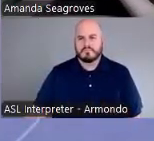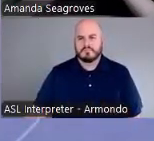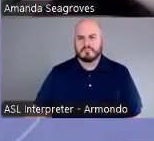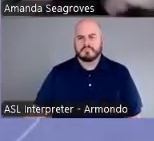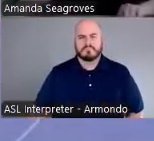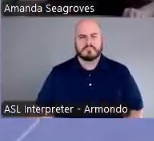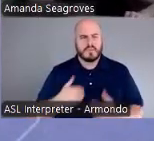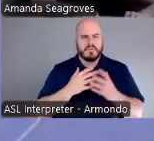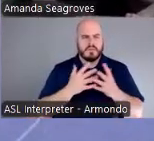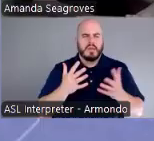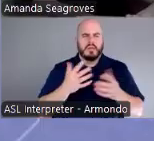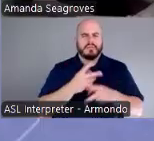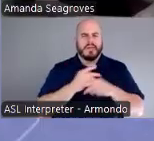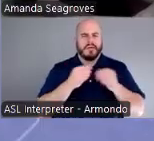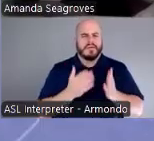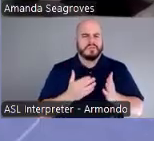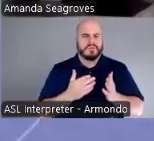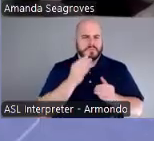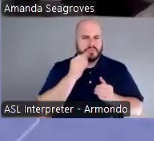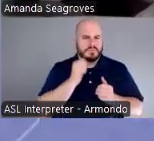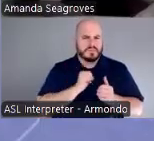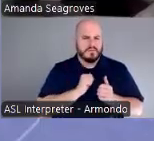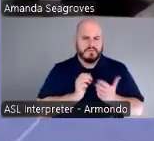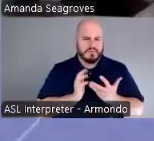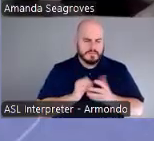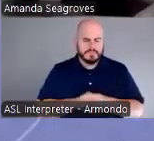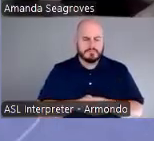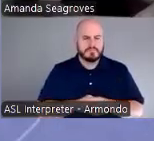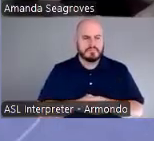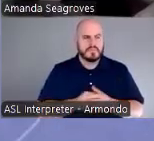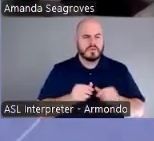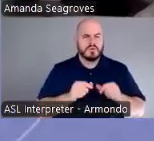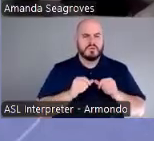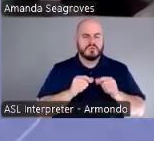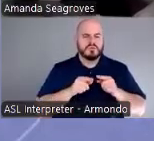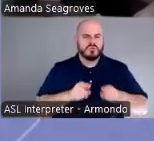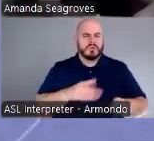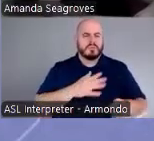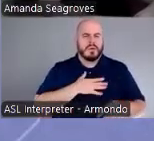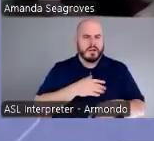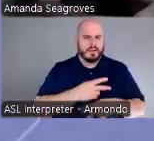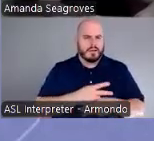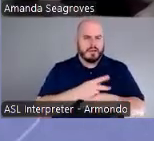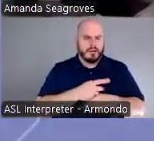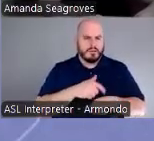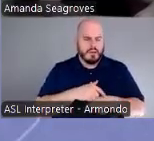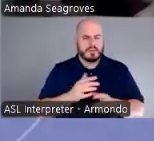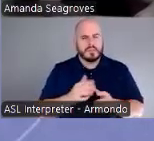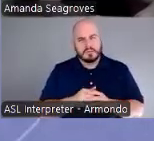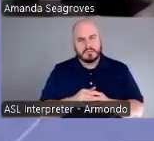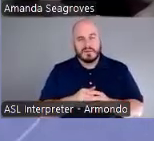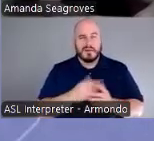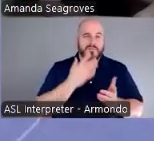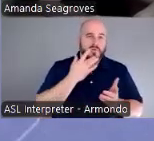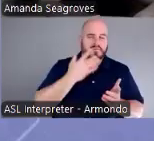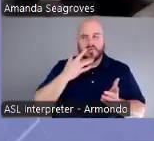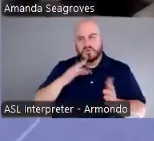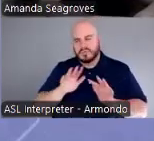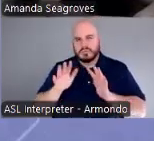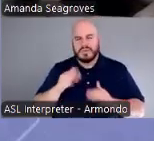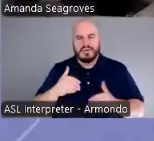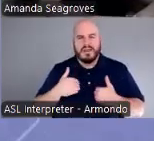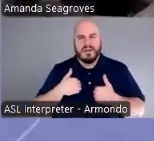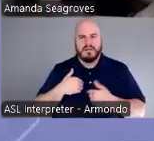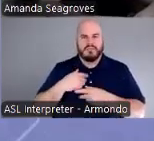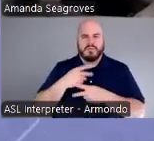caregiver experience myself. And throughout my care, both I'd say unfortunately and fortunately, I didn't really have a caregiver